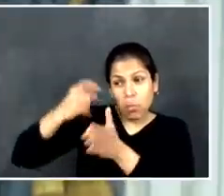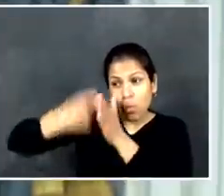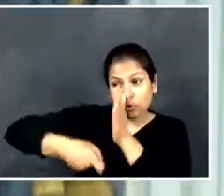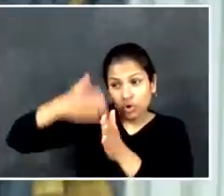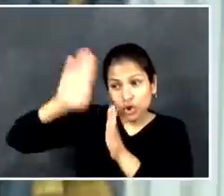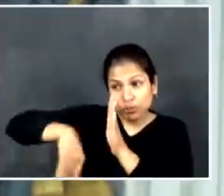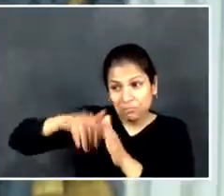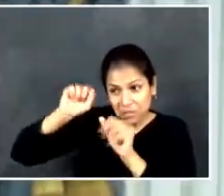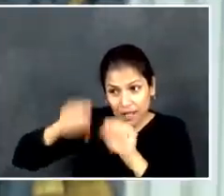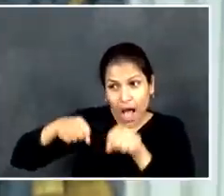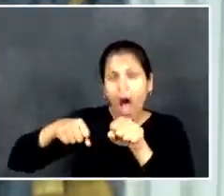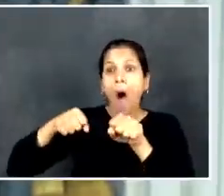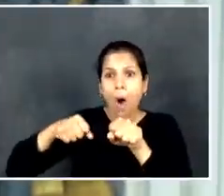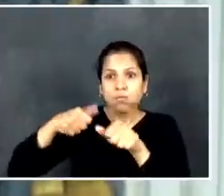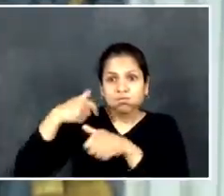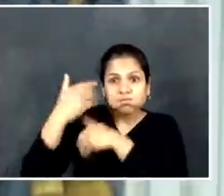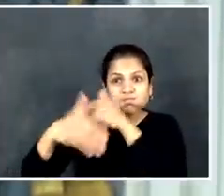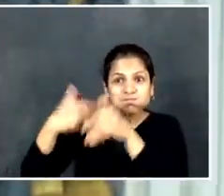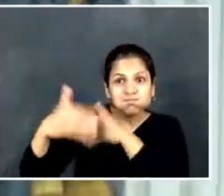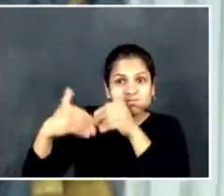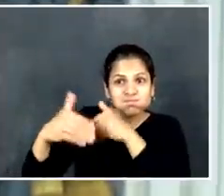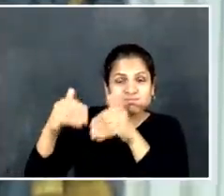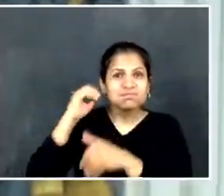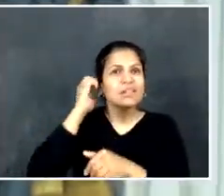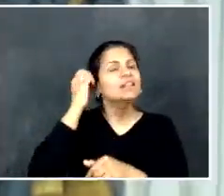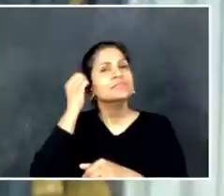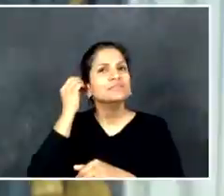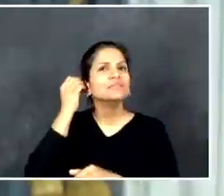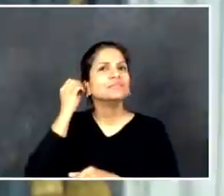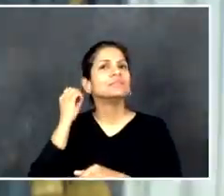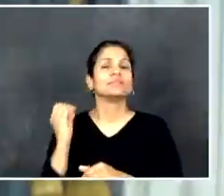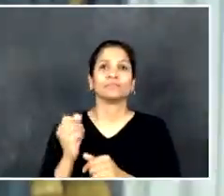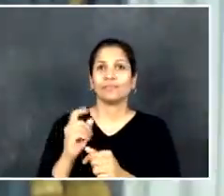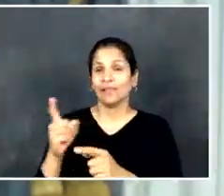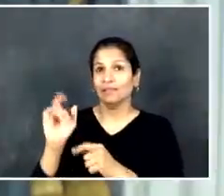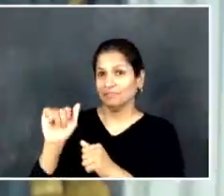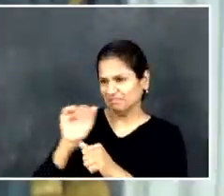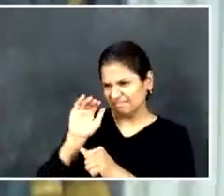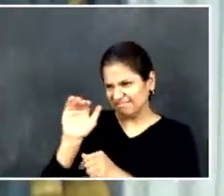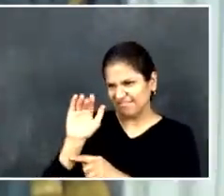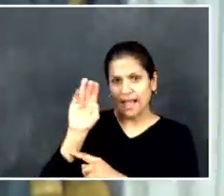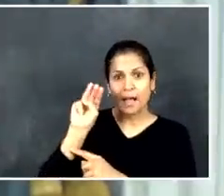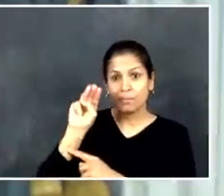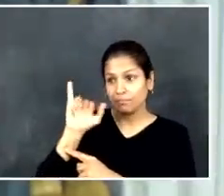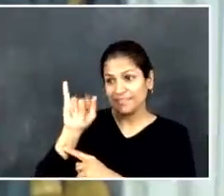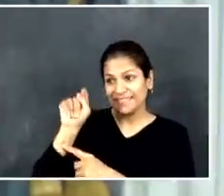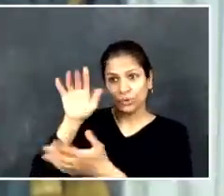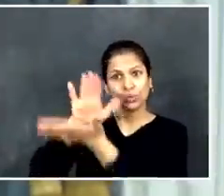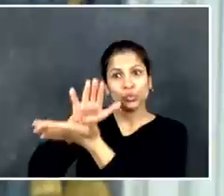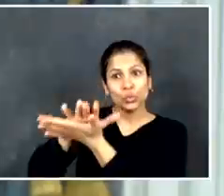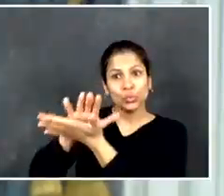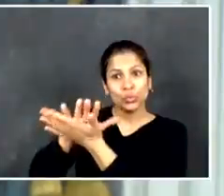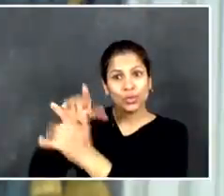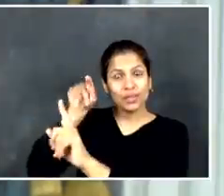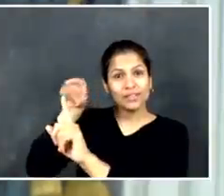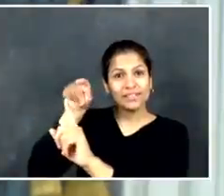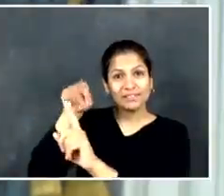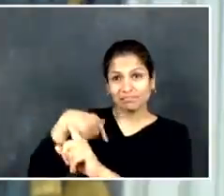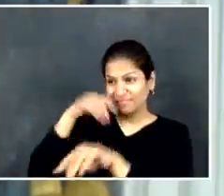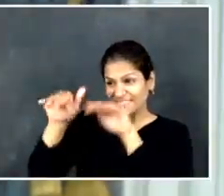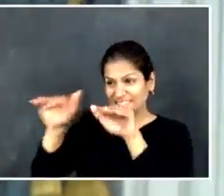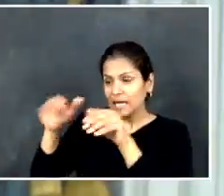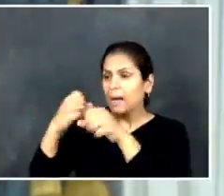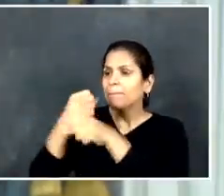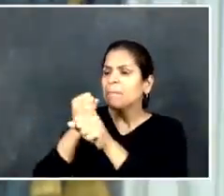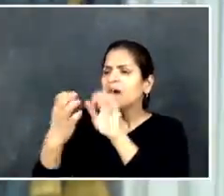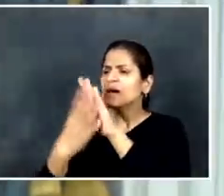mobilizing 3 or 4 days before. And then it became a round robin of sharing and kind of cooperative competition